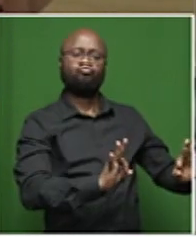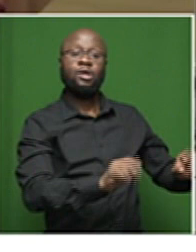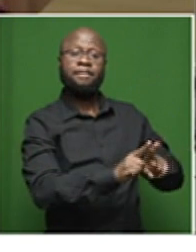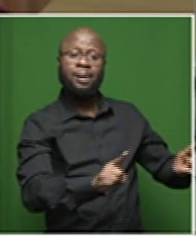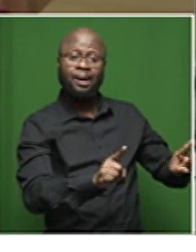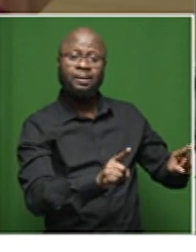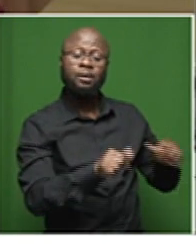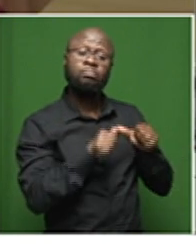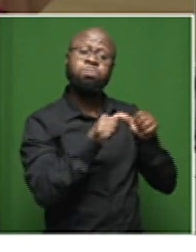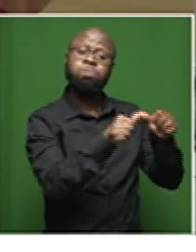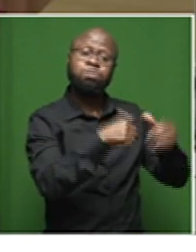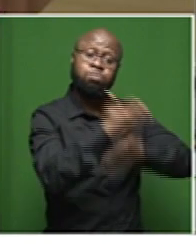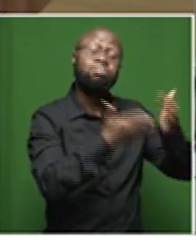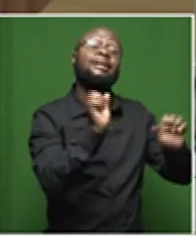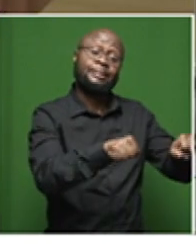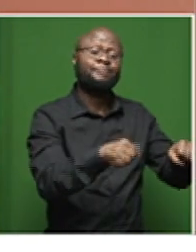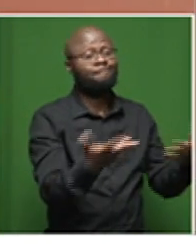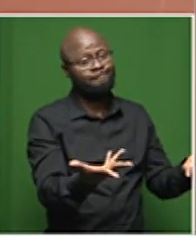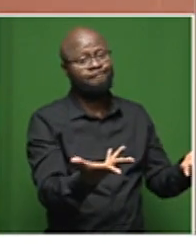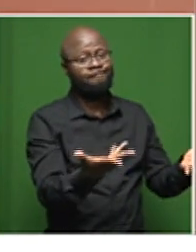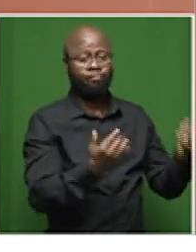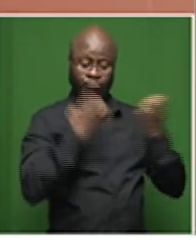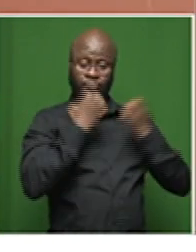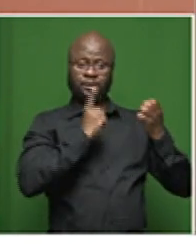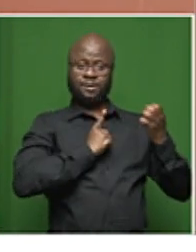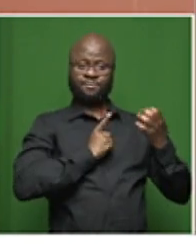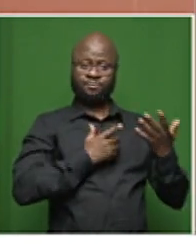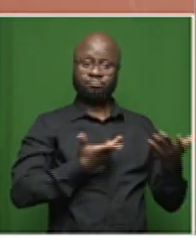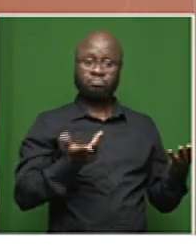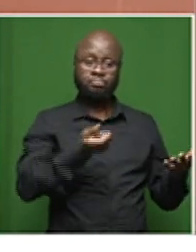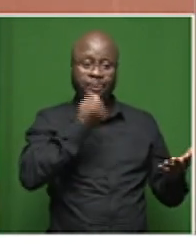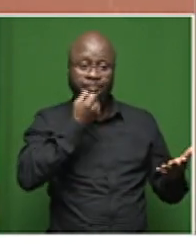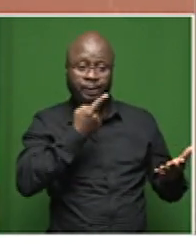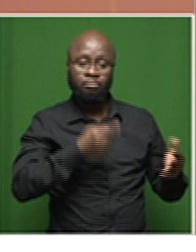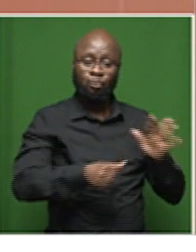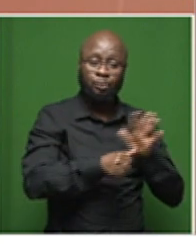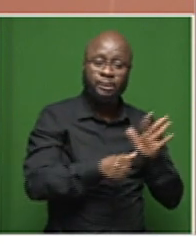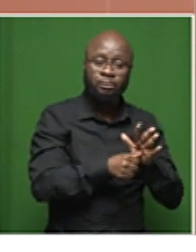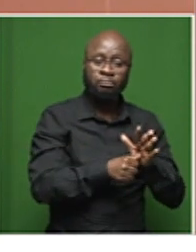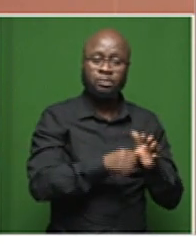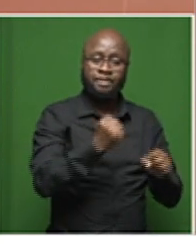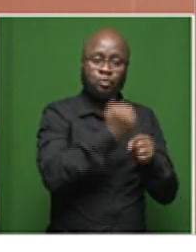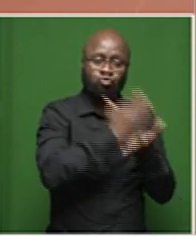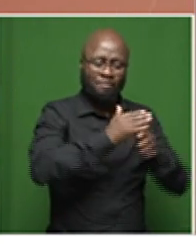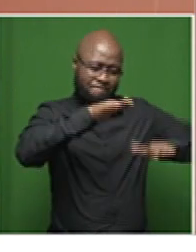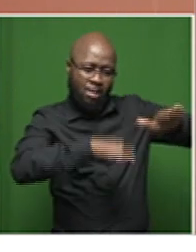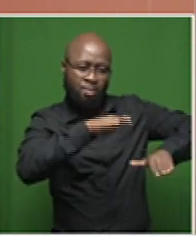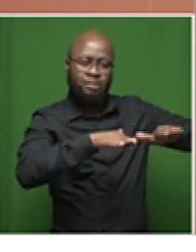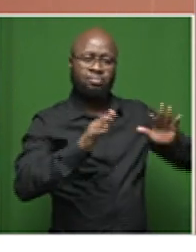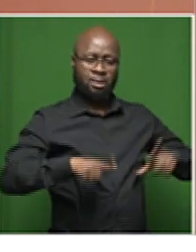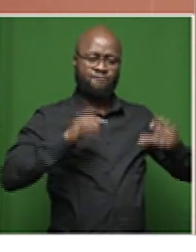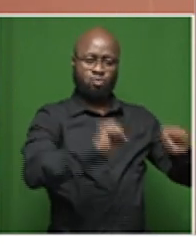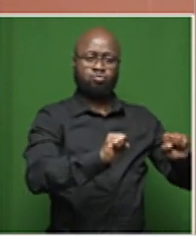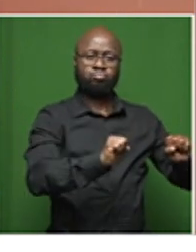on, and they need to be monitored and given treatment for them to be for their hypertension to be controlled, but they do